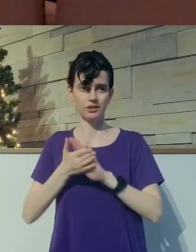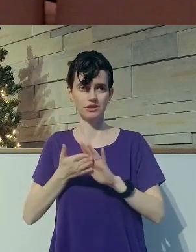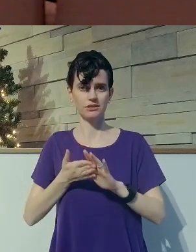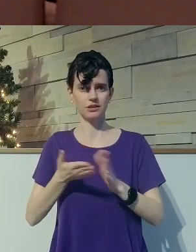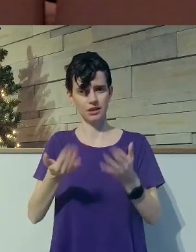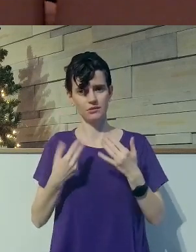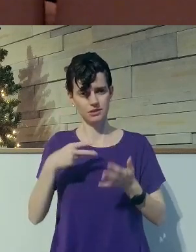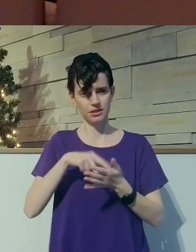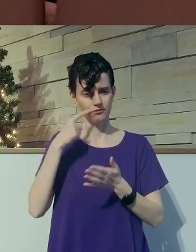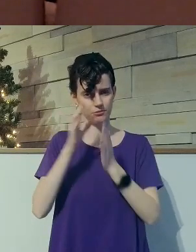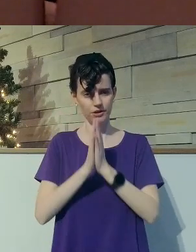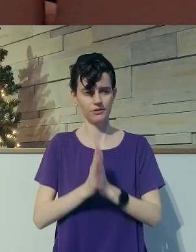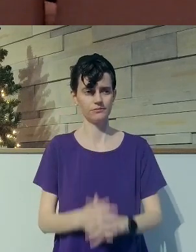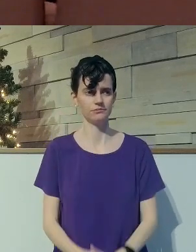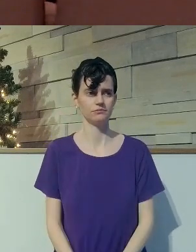Let's stand for a word of prayer.